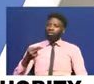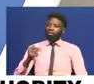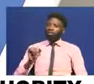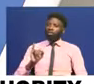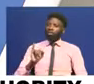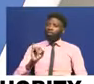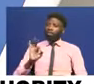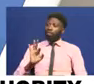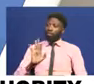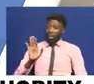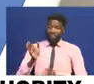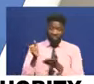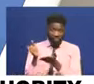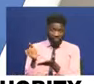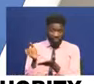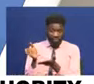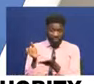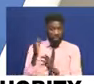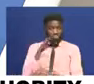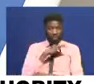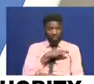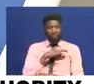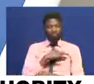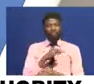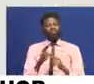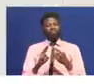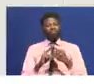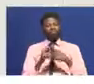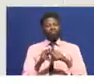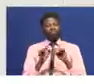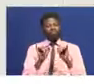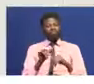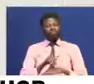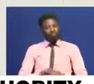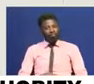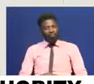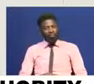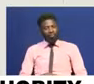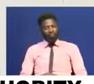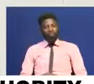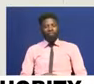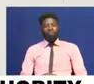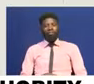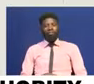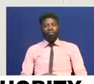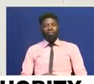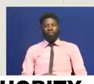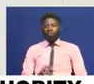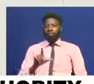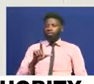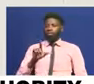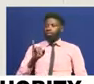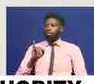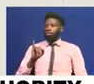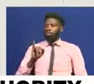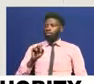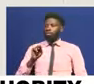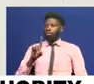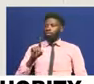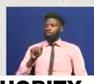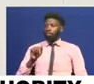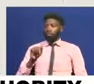is going to be maintained. It's going to be maintained. Yes. Tell us something about the Linda Mama. I mean, yes. It has been very emotive, especially